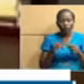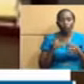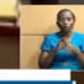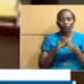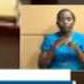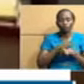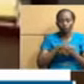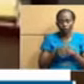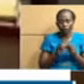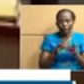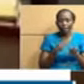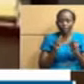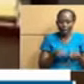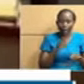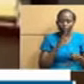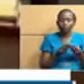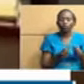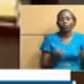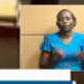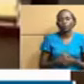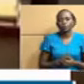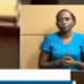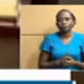taken care of. So,